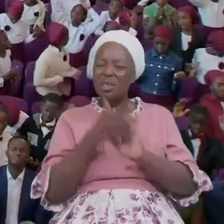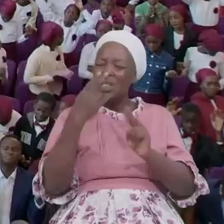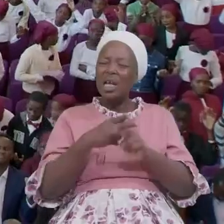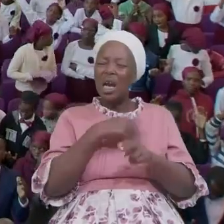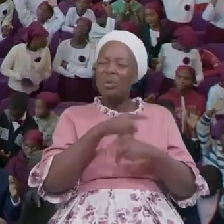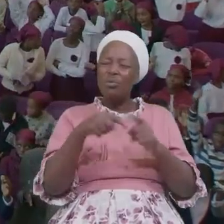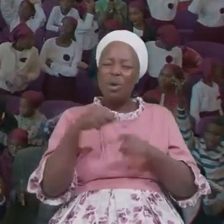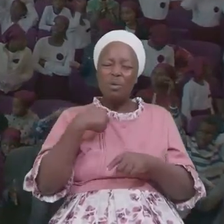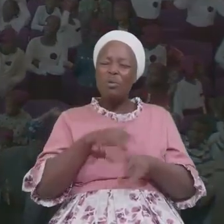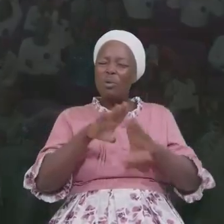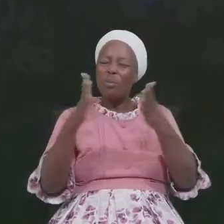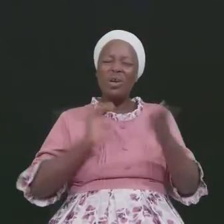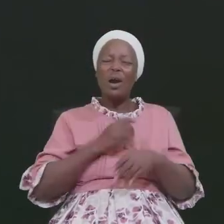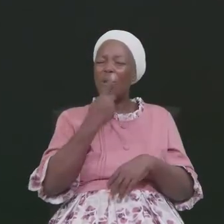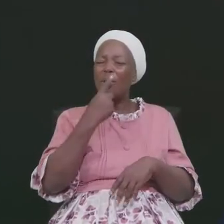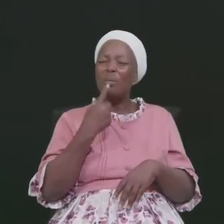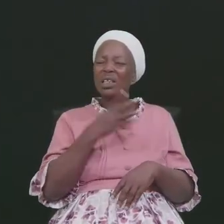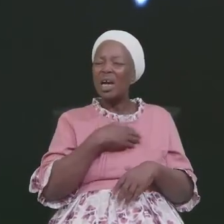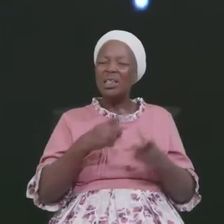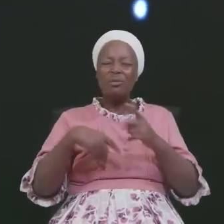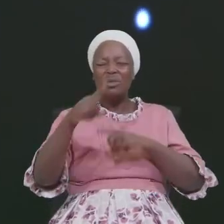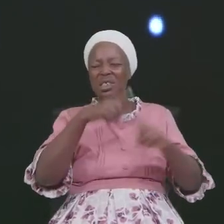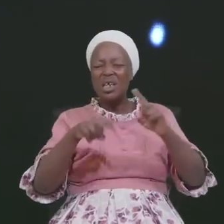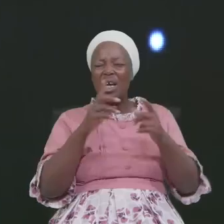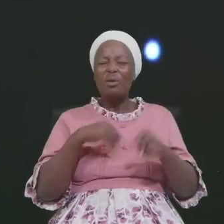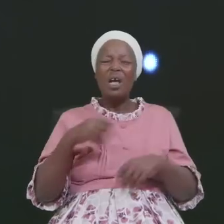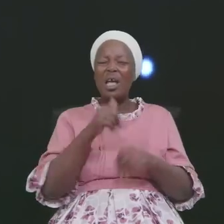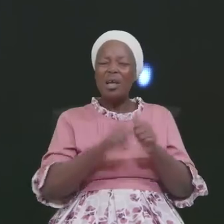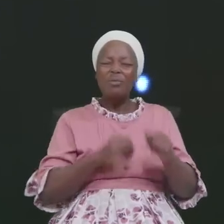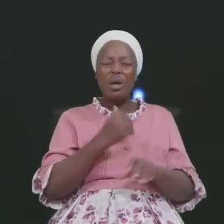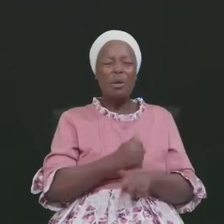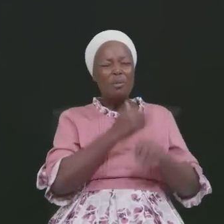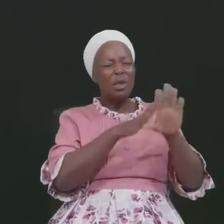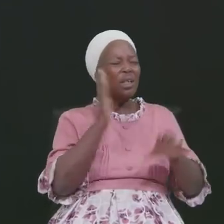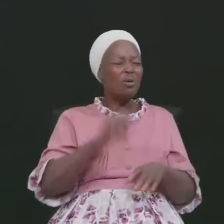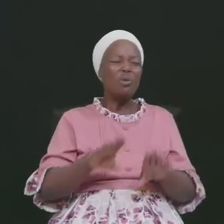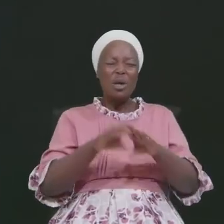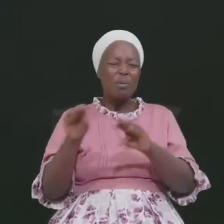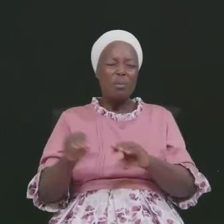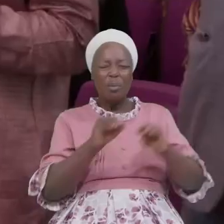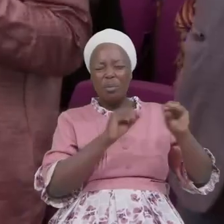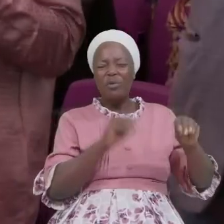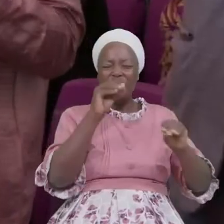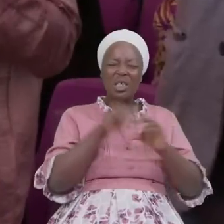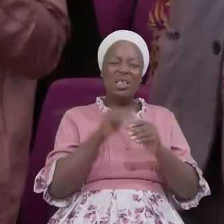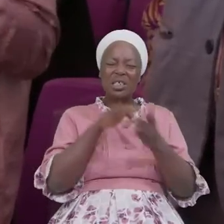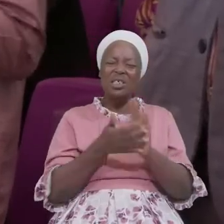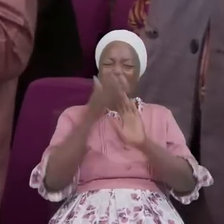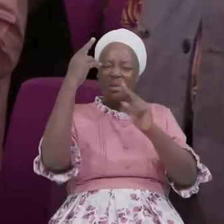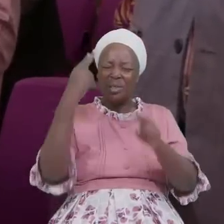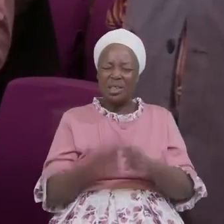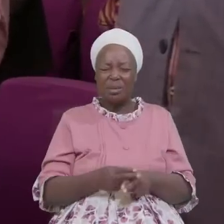opened our mouth and we talk, every mountain will move in Jesus' name.